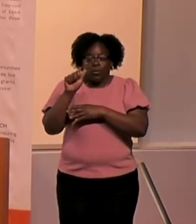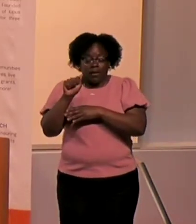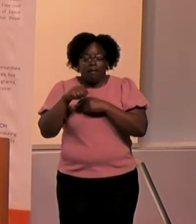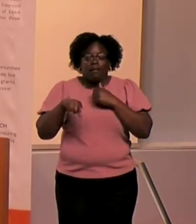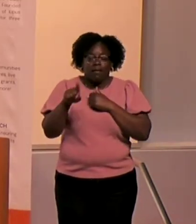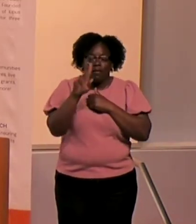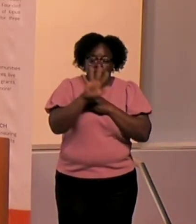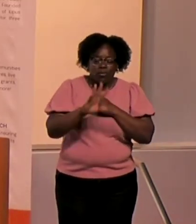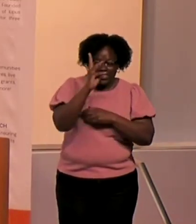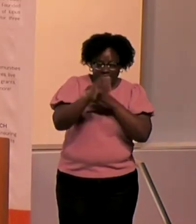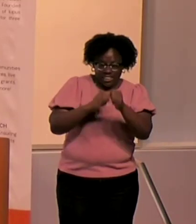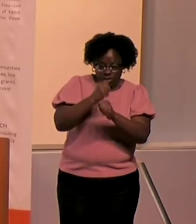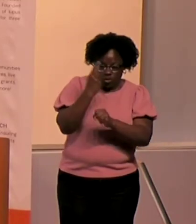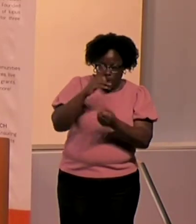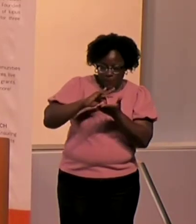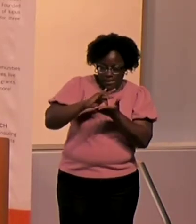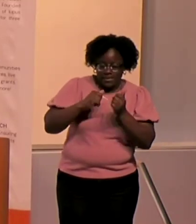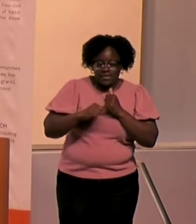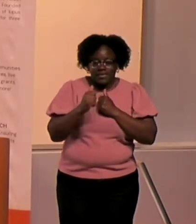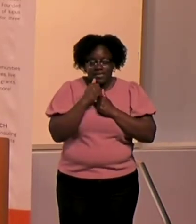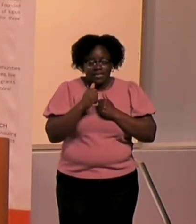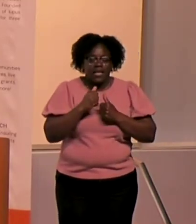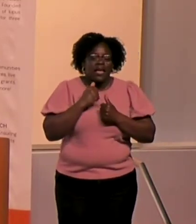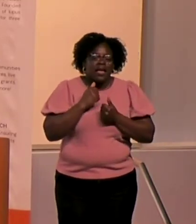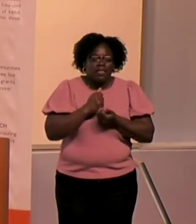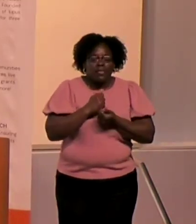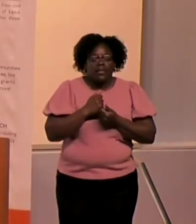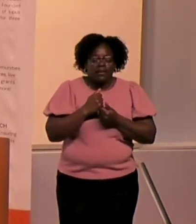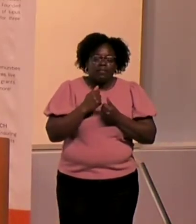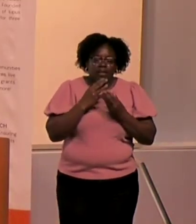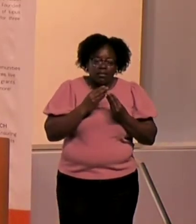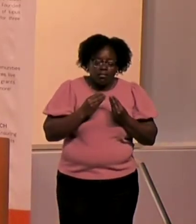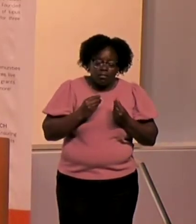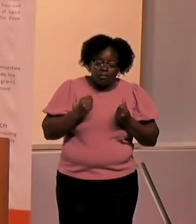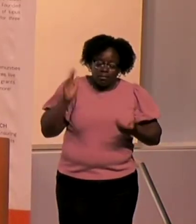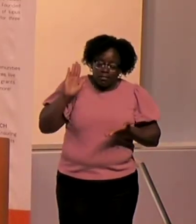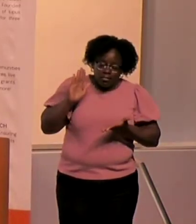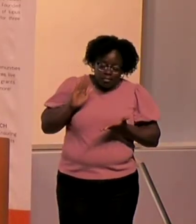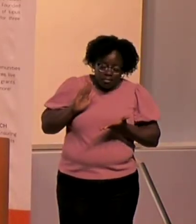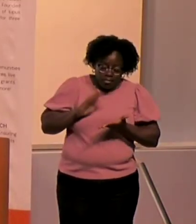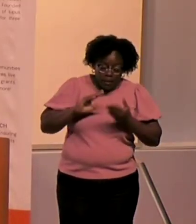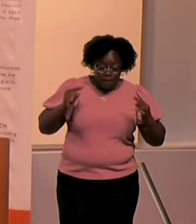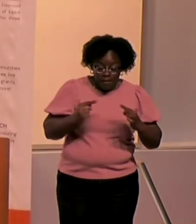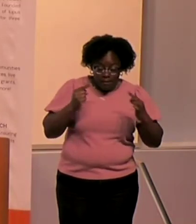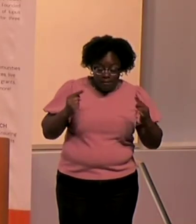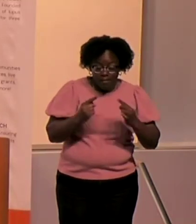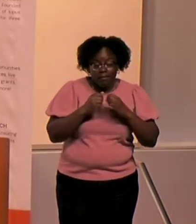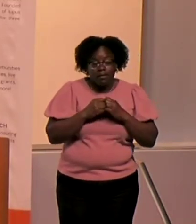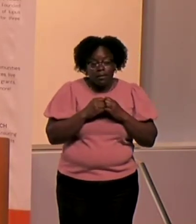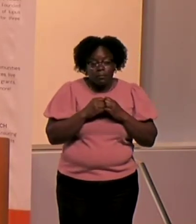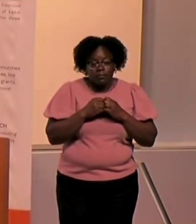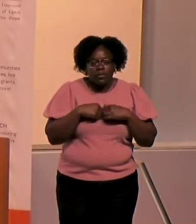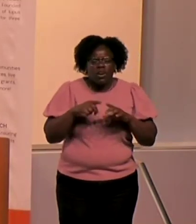around 6 years until I slowly got off of it. That definitely made the pain lessen. And I also learned